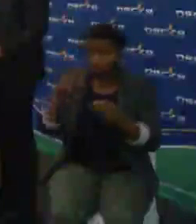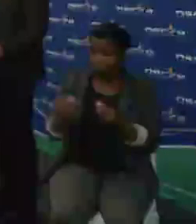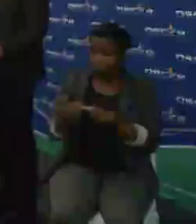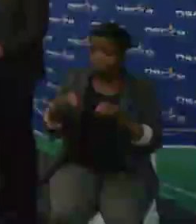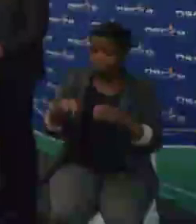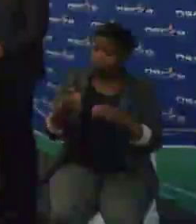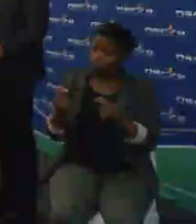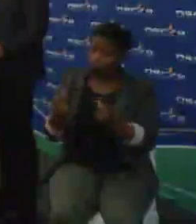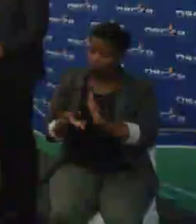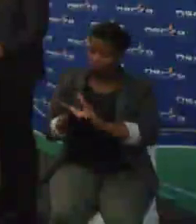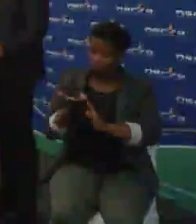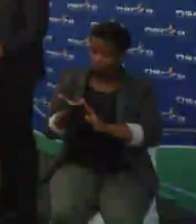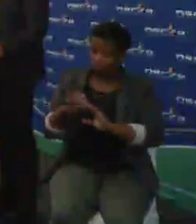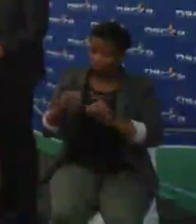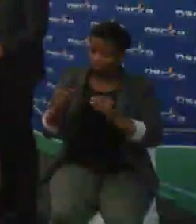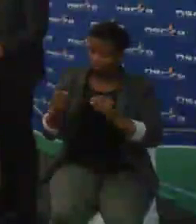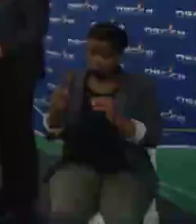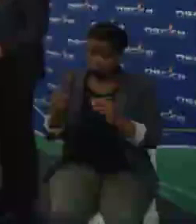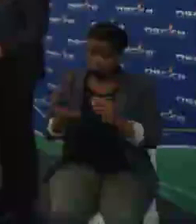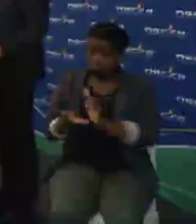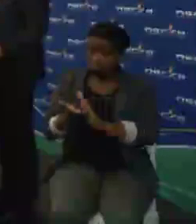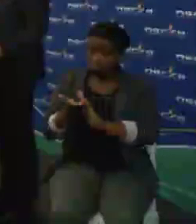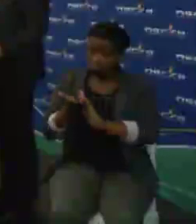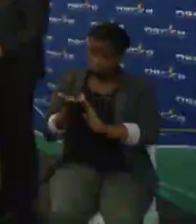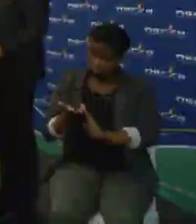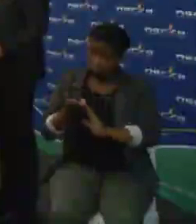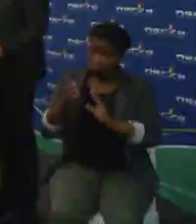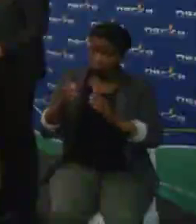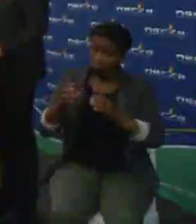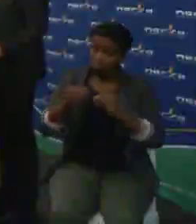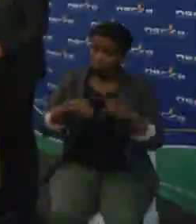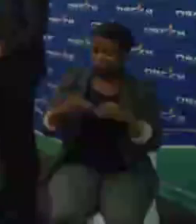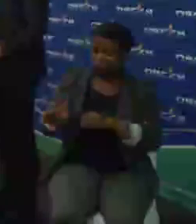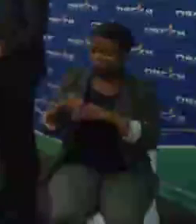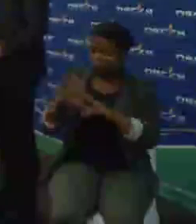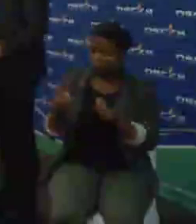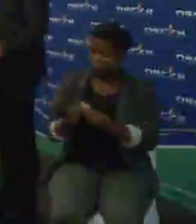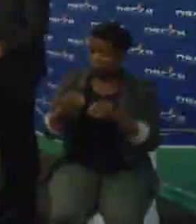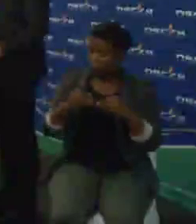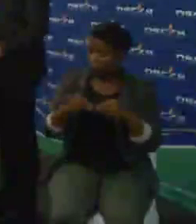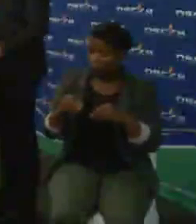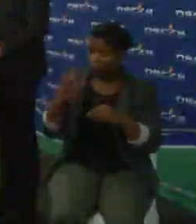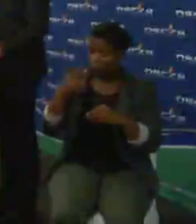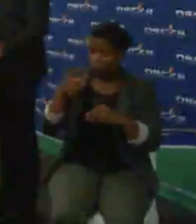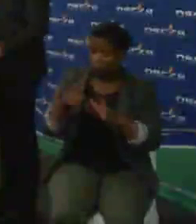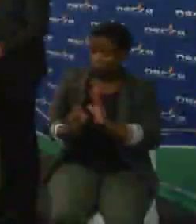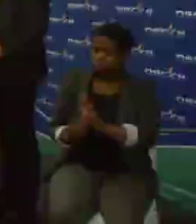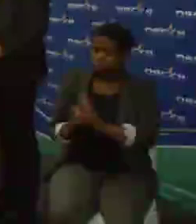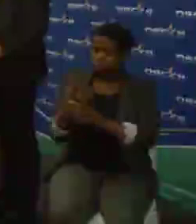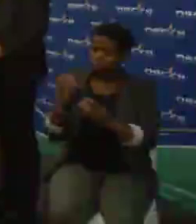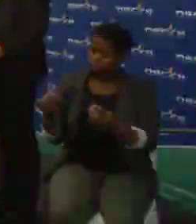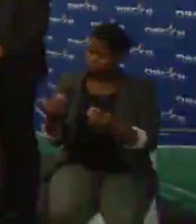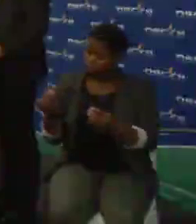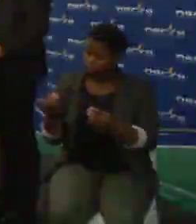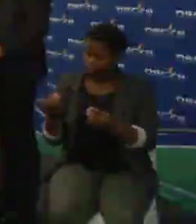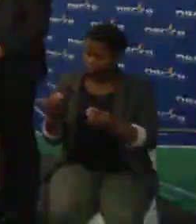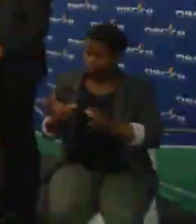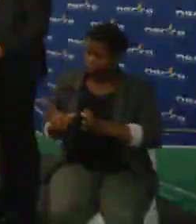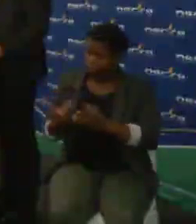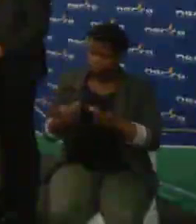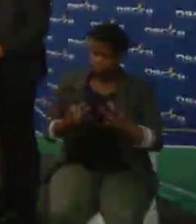supply. Many alternative products are increasingly entering the market. When we consider the growing number of these alternatives